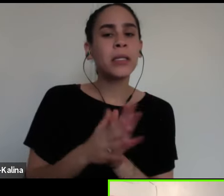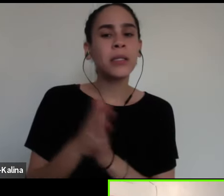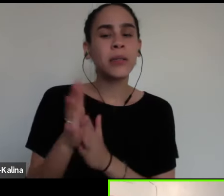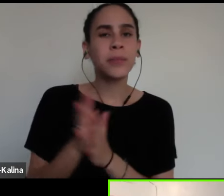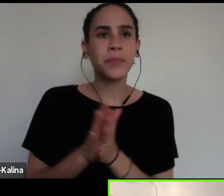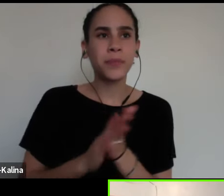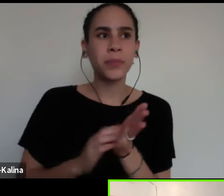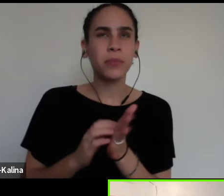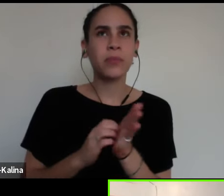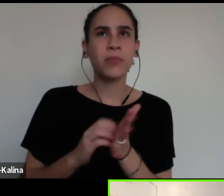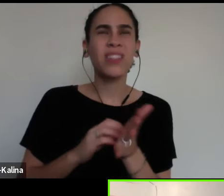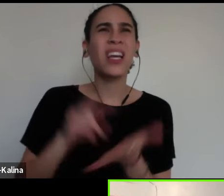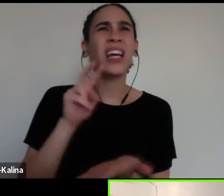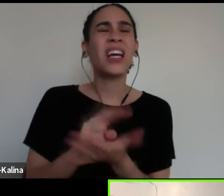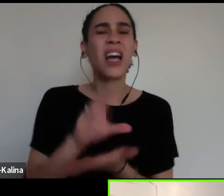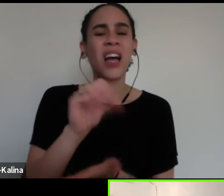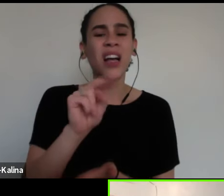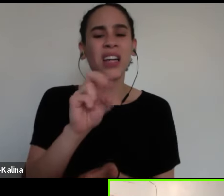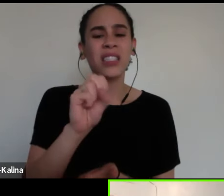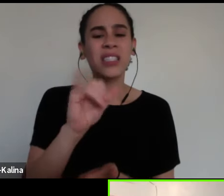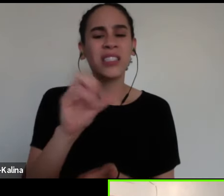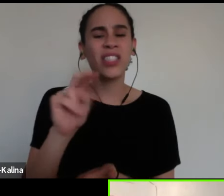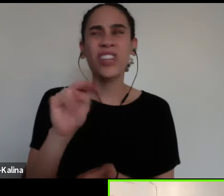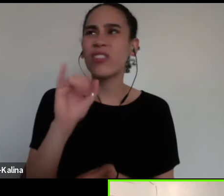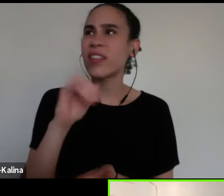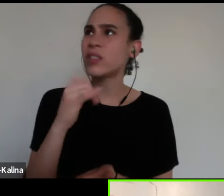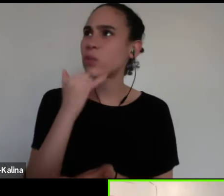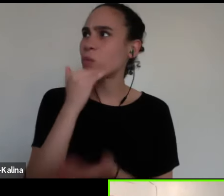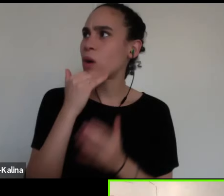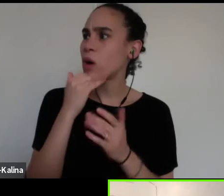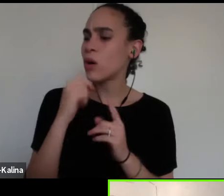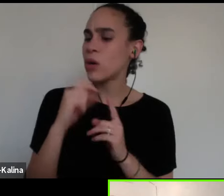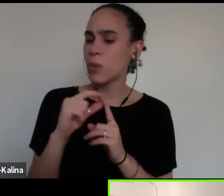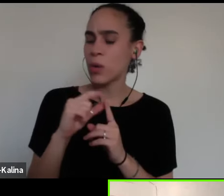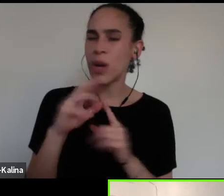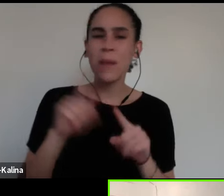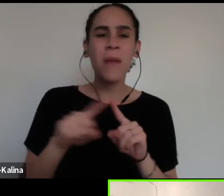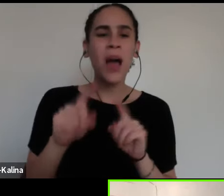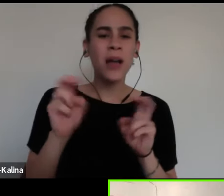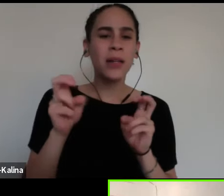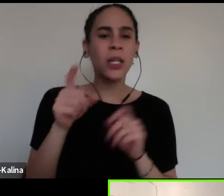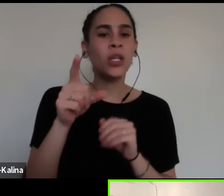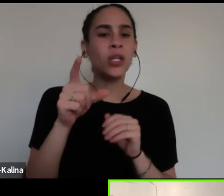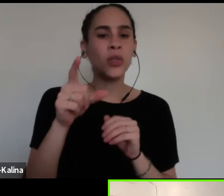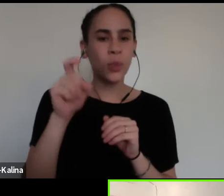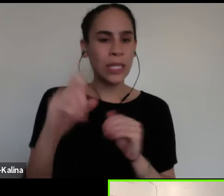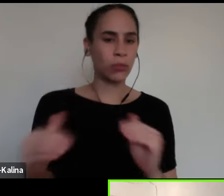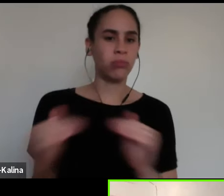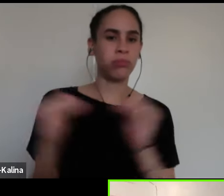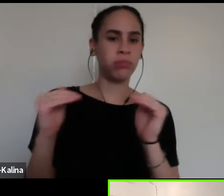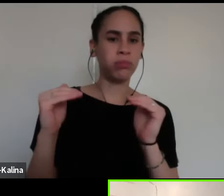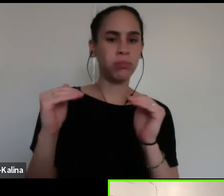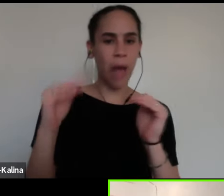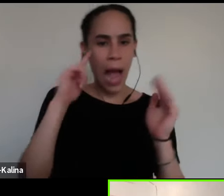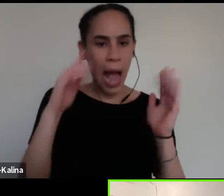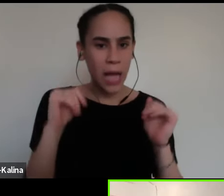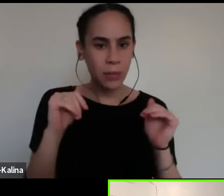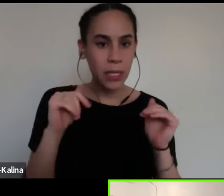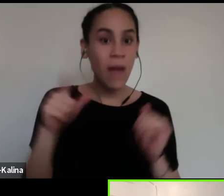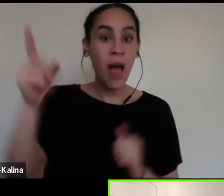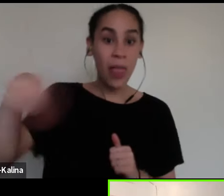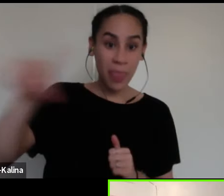are the wrong word, but is the wrong word. It's more like you do adjust expectations that this person is going to be